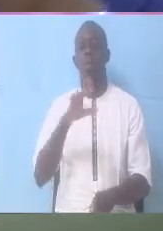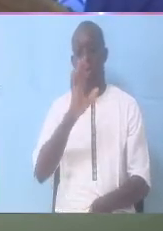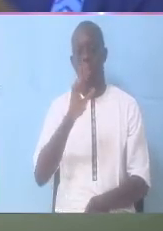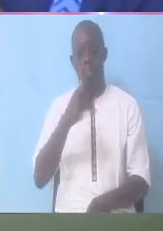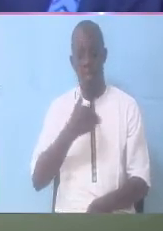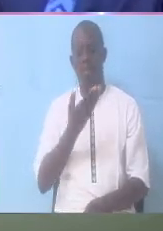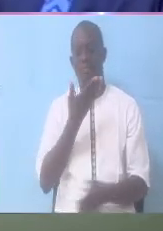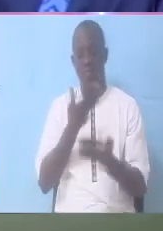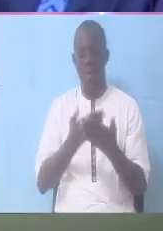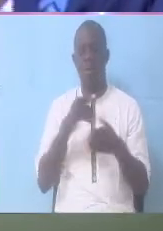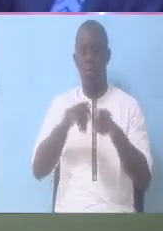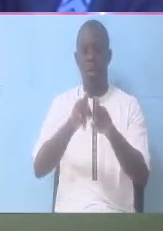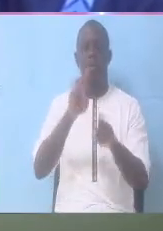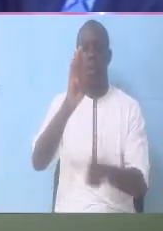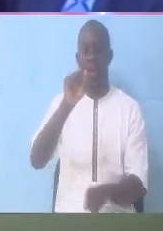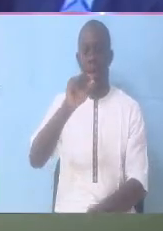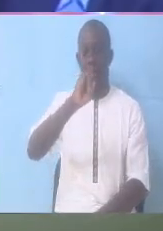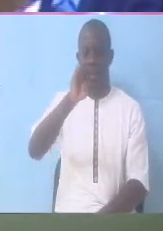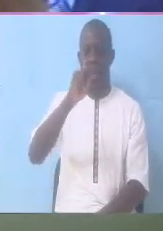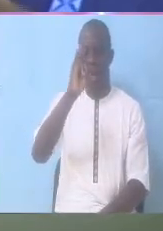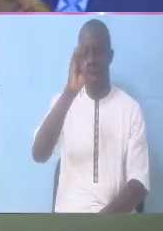ahead. But it's not because I had